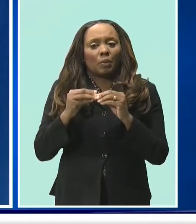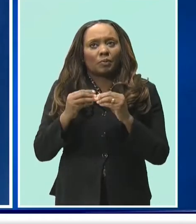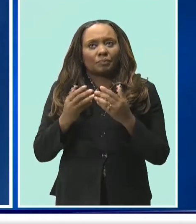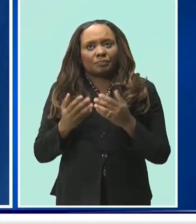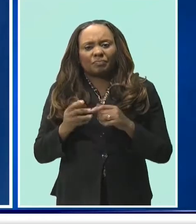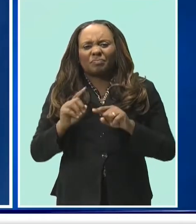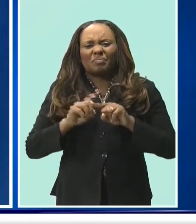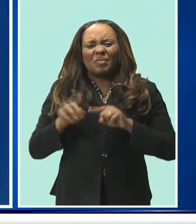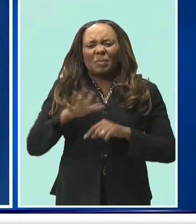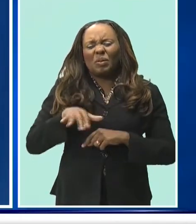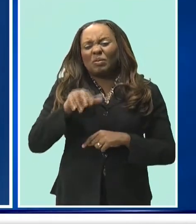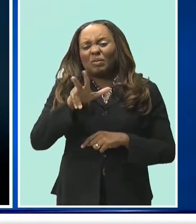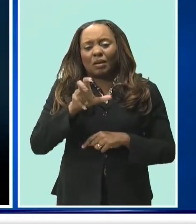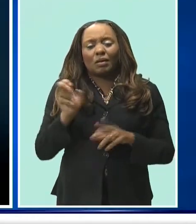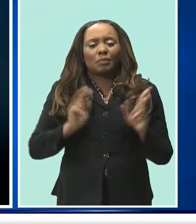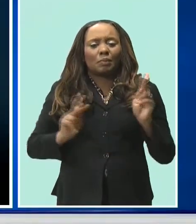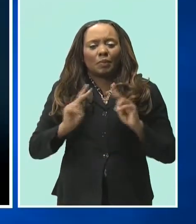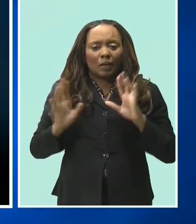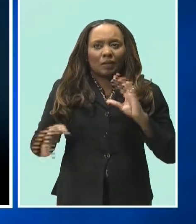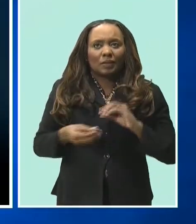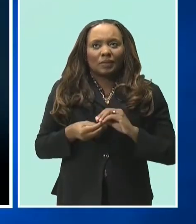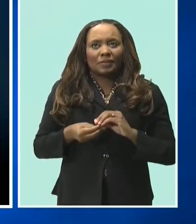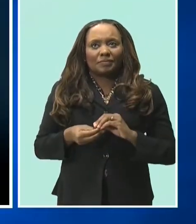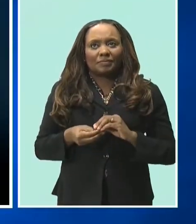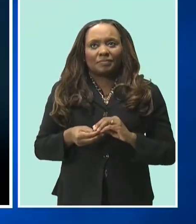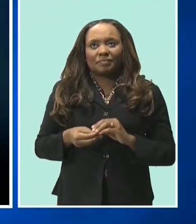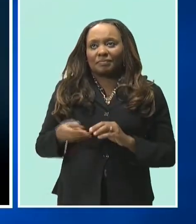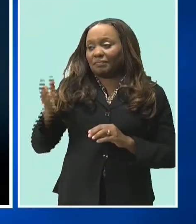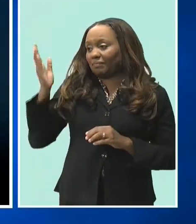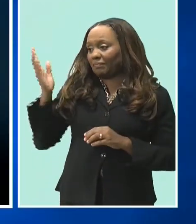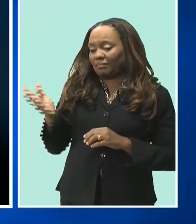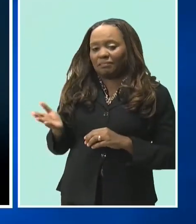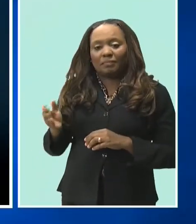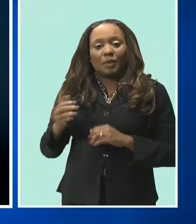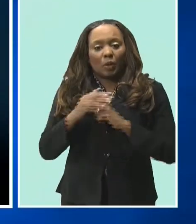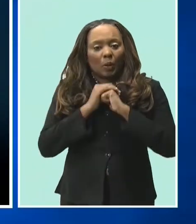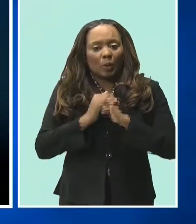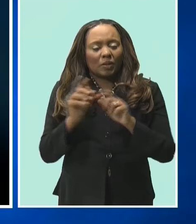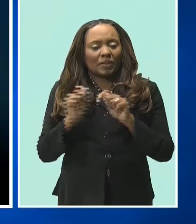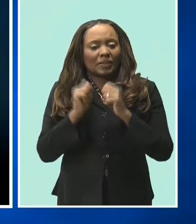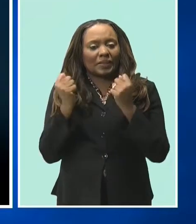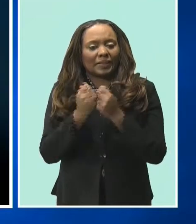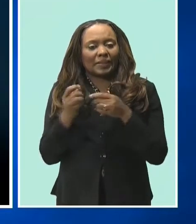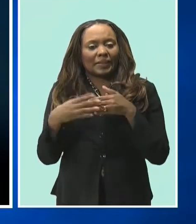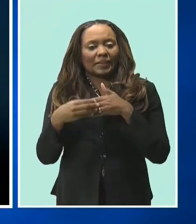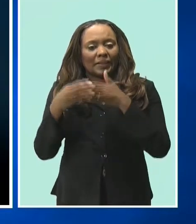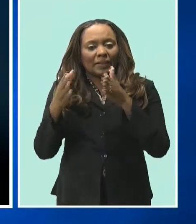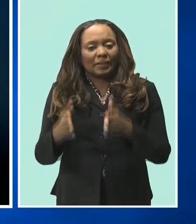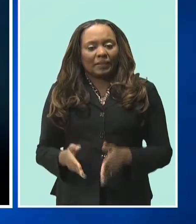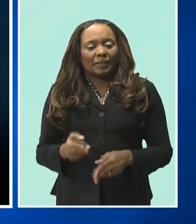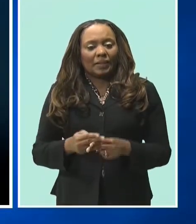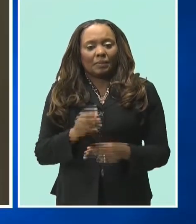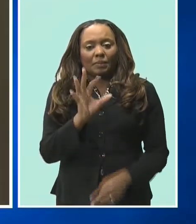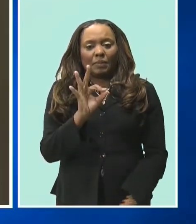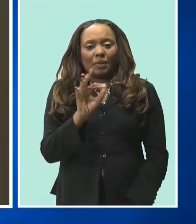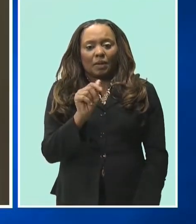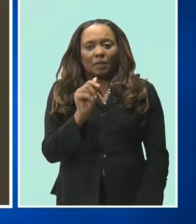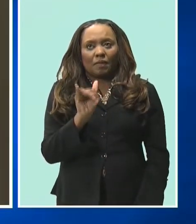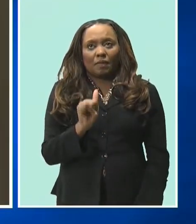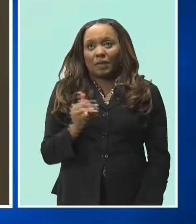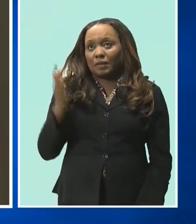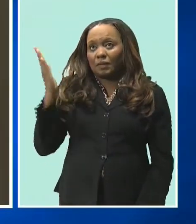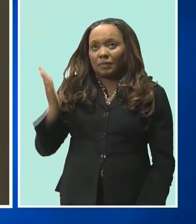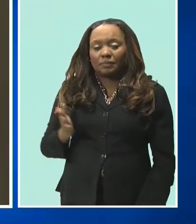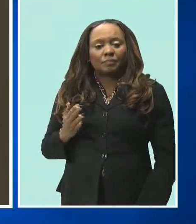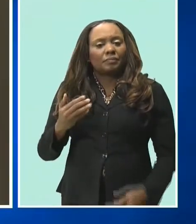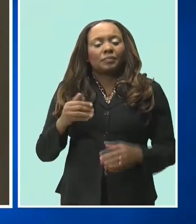You're talking about close to 300. Faye Murrell is the co-leader of the worship team at Calvary Temple, and they even developed their own